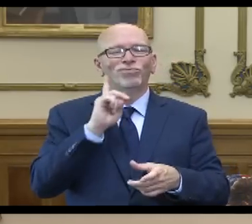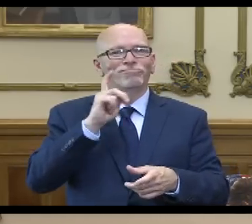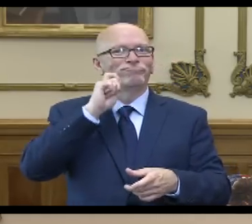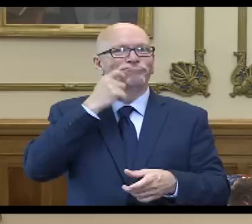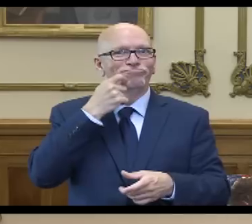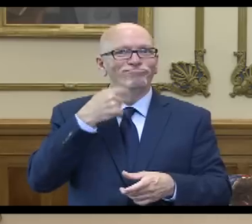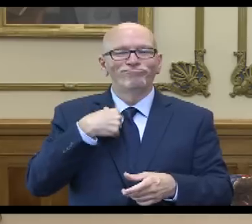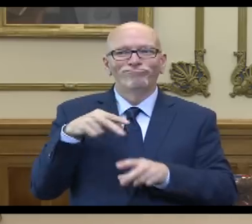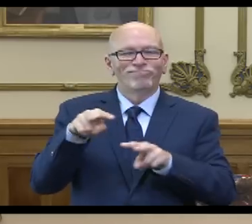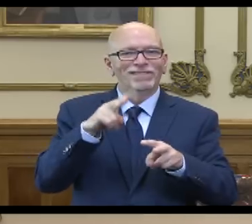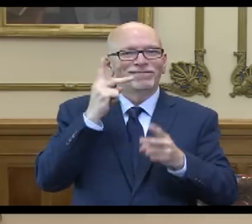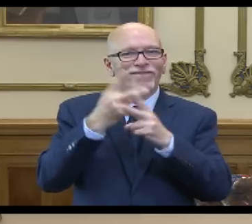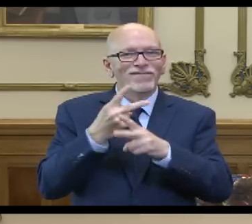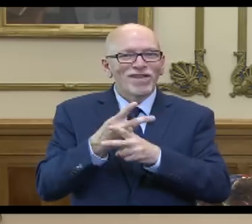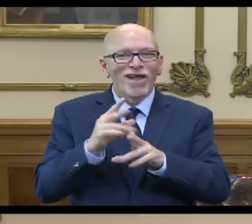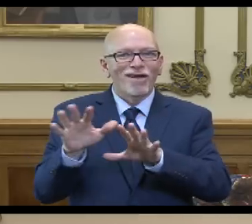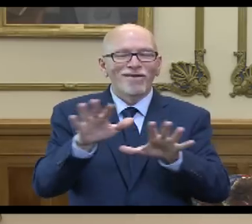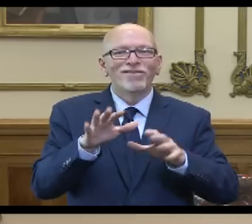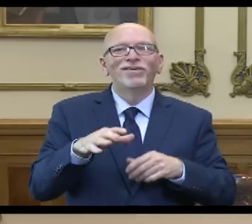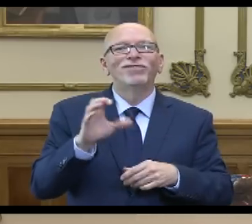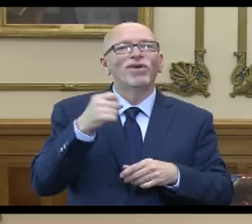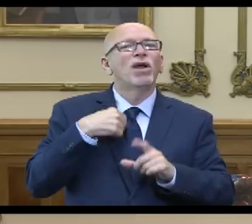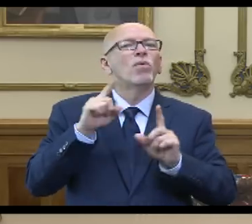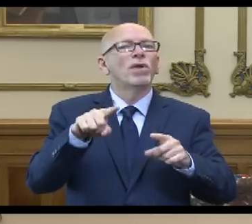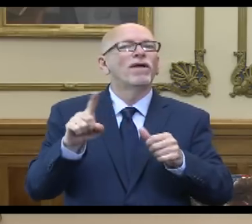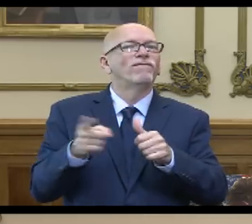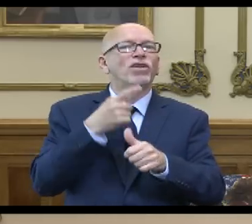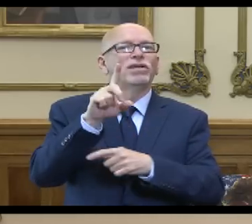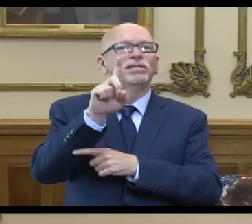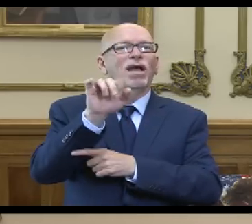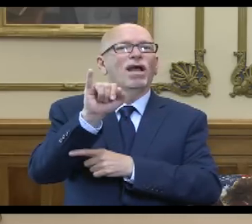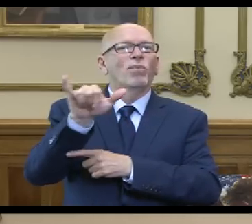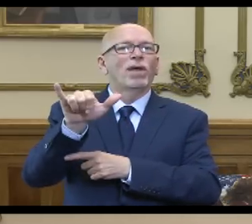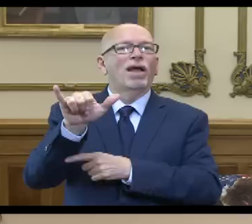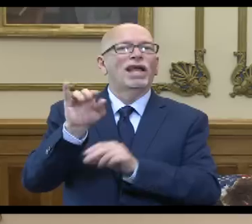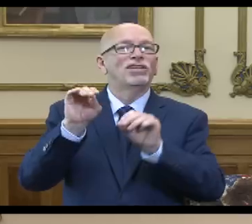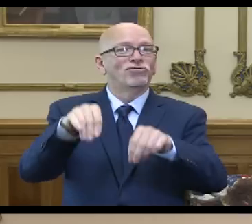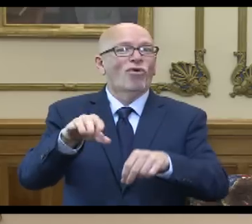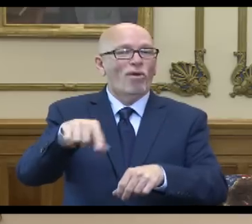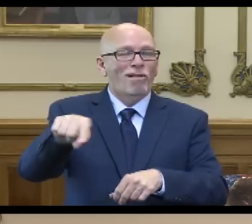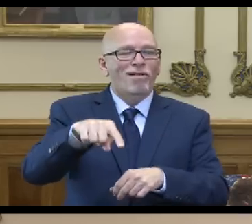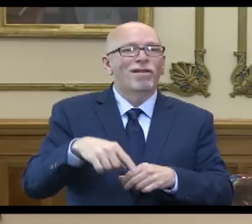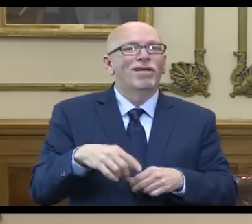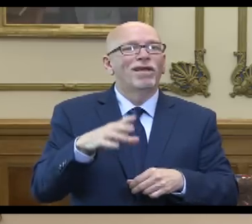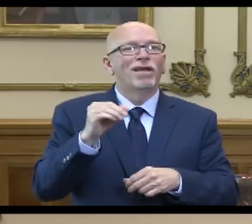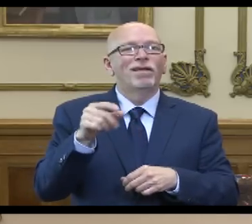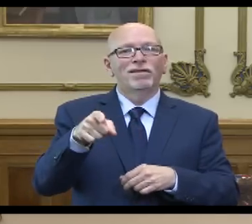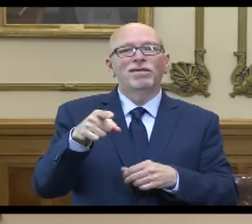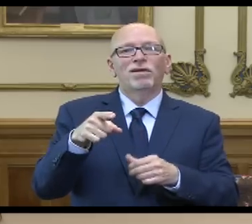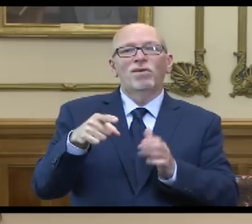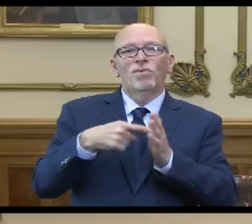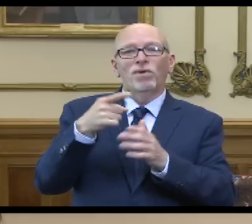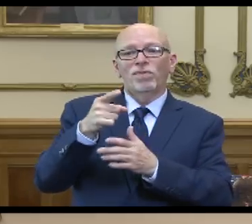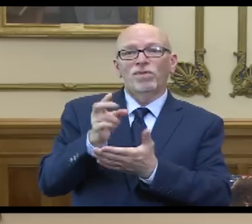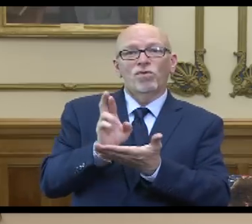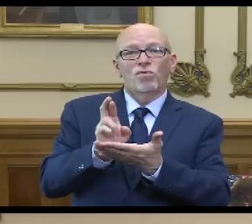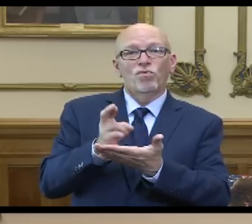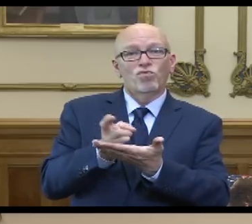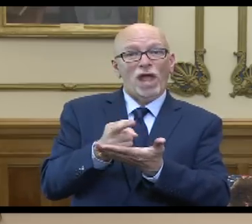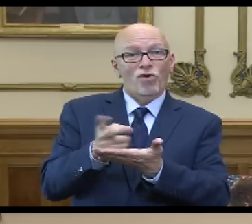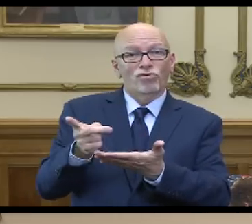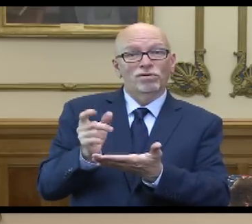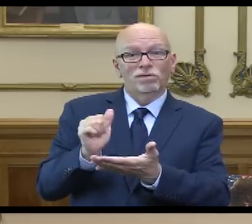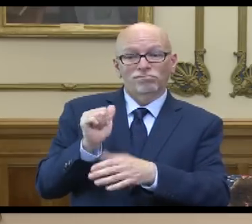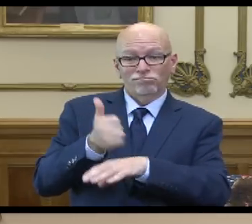to figure out. So I went on the first DIY install, and once the router hit